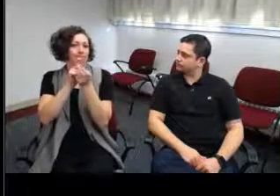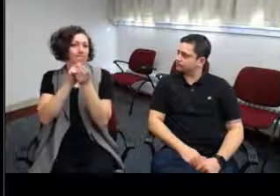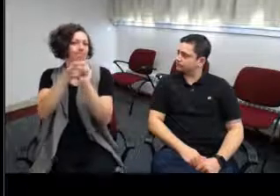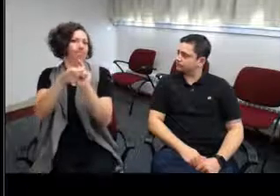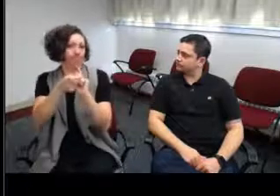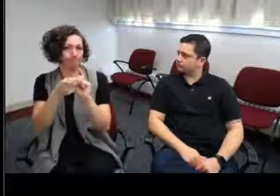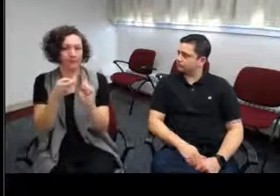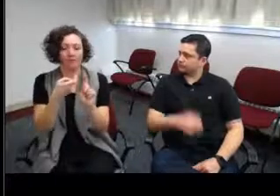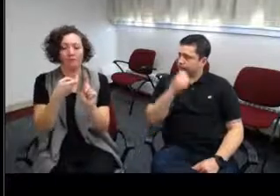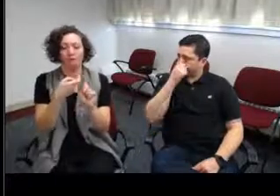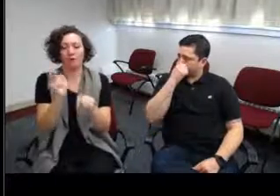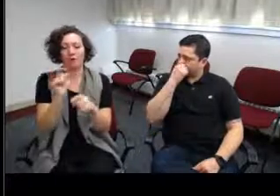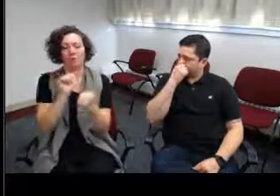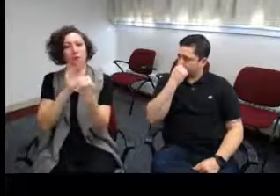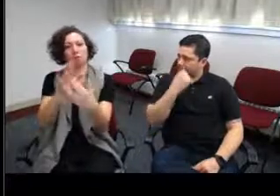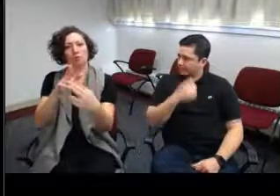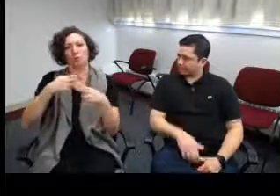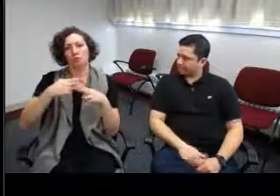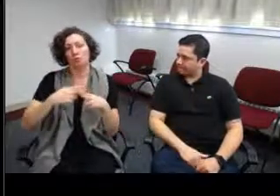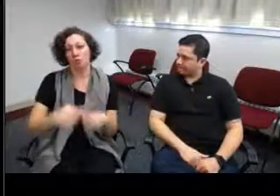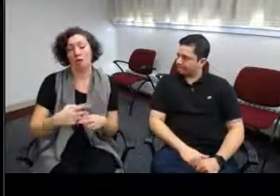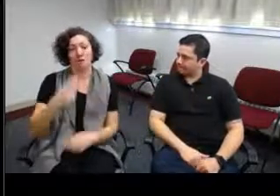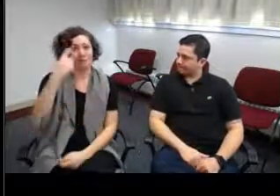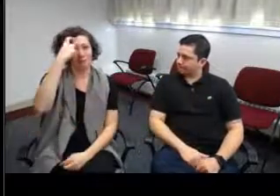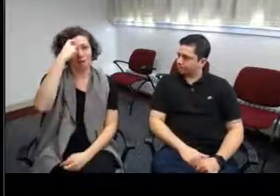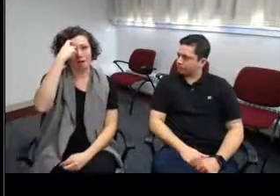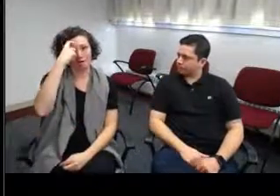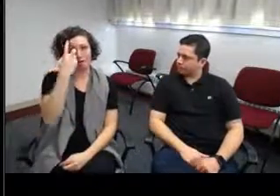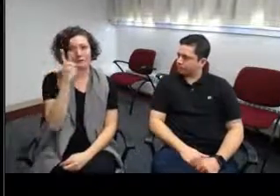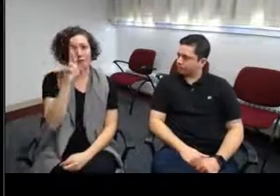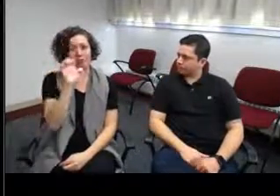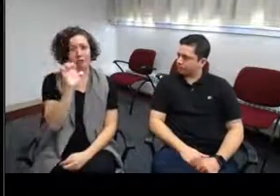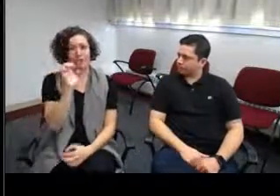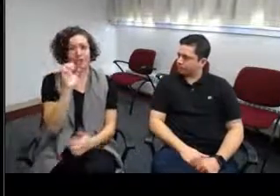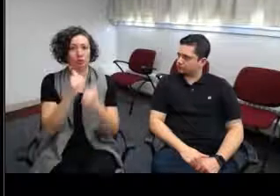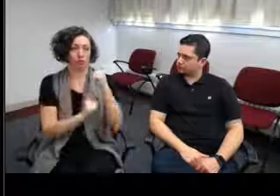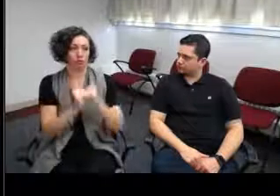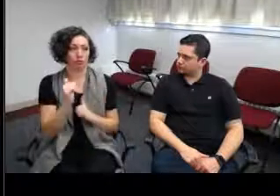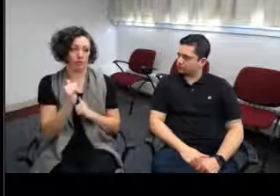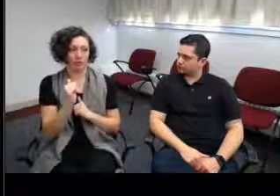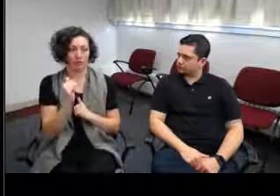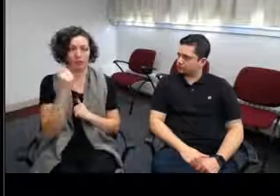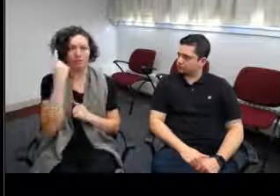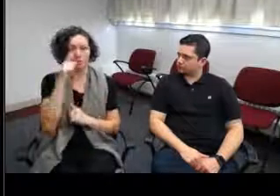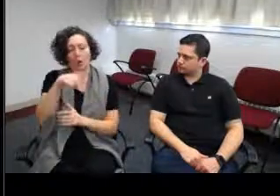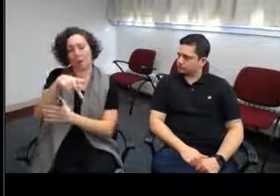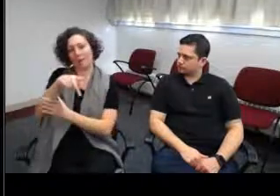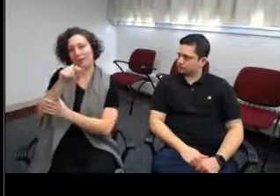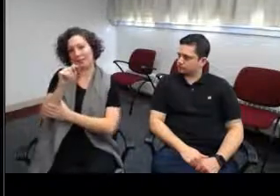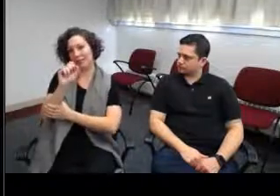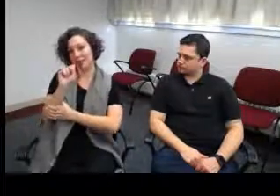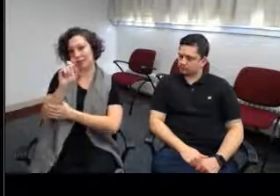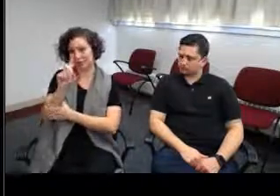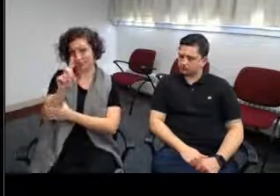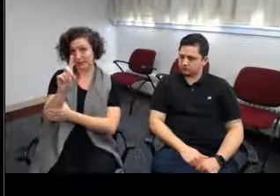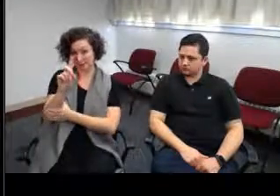So this handout has been adapted from an approach called Cognitive